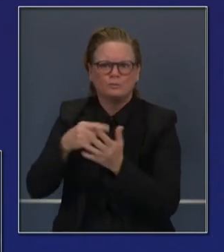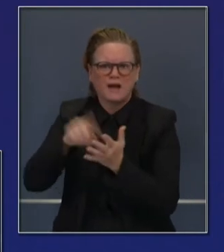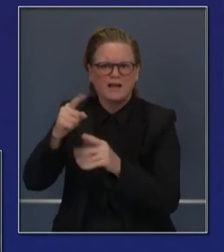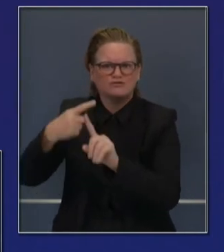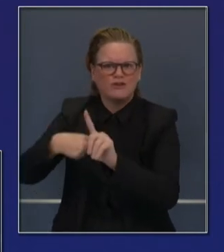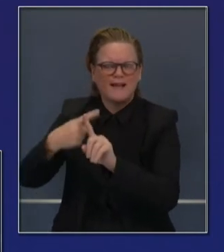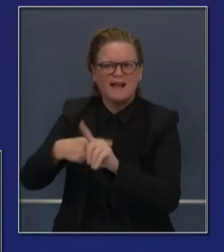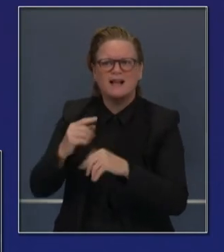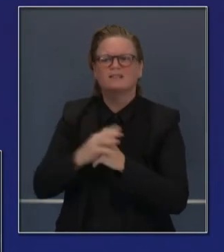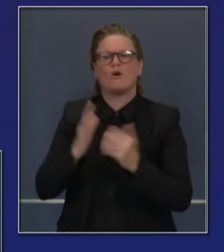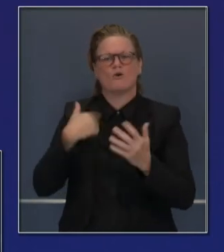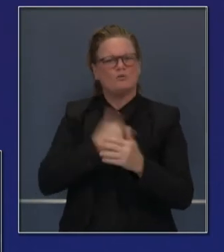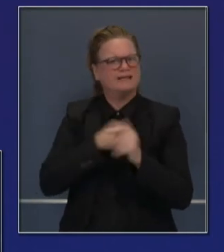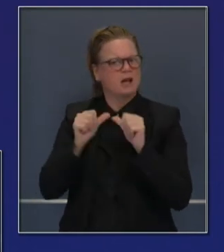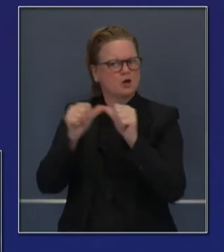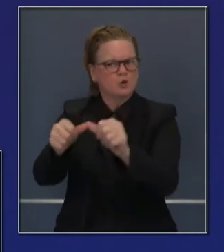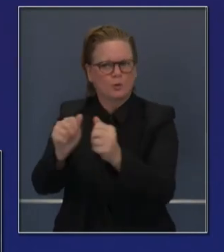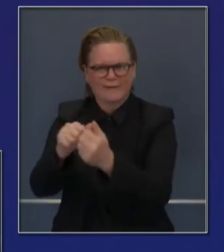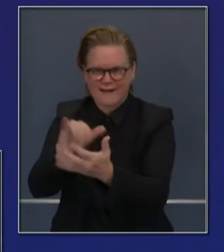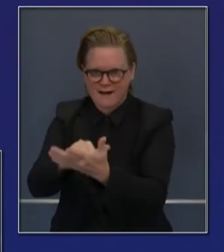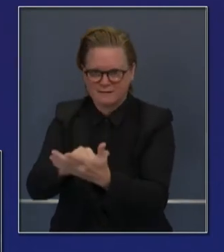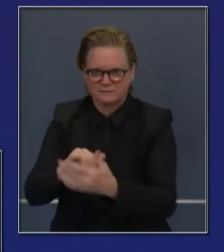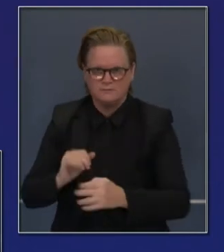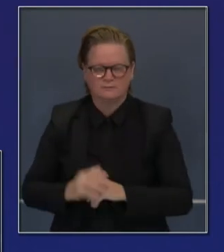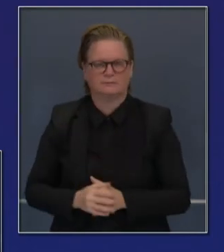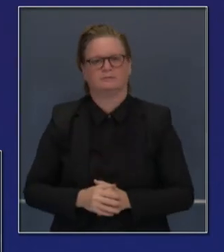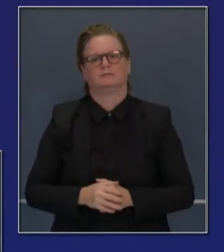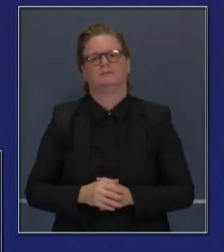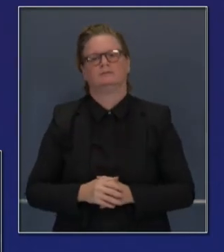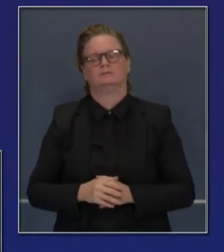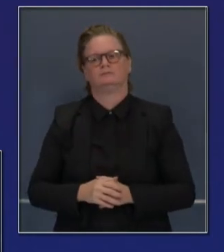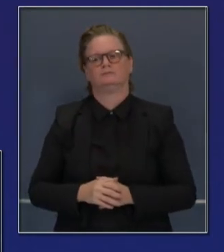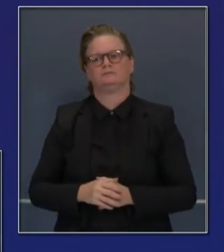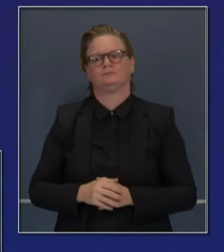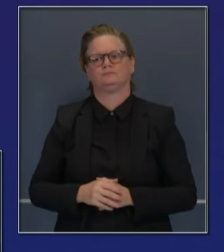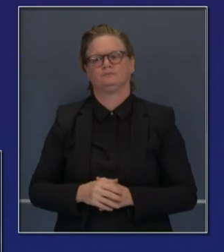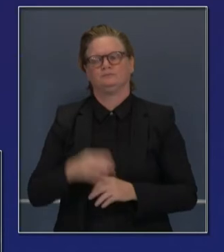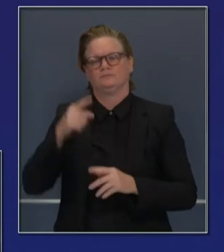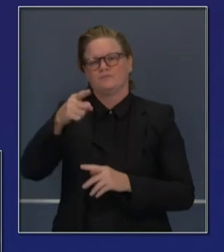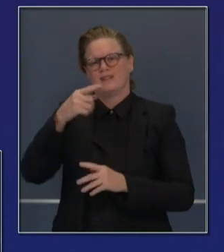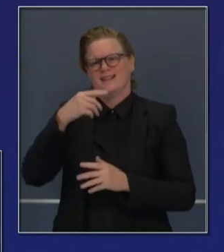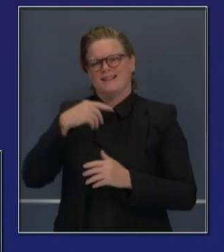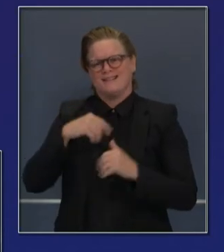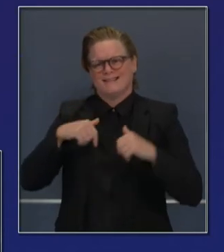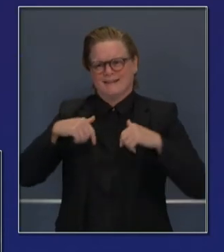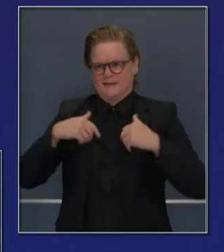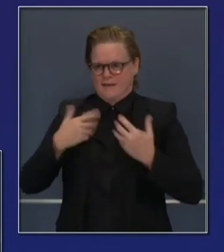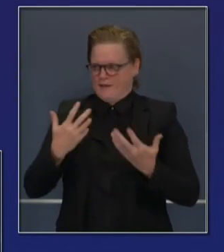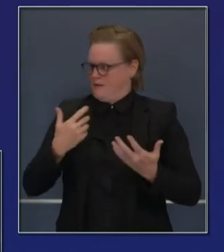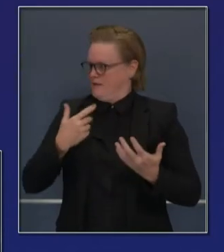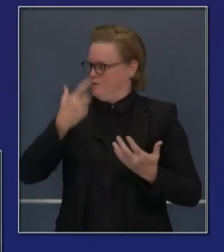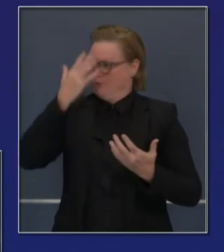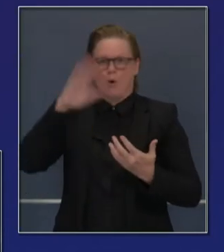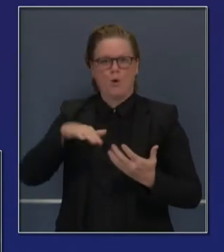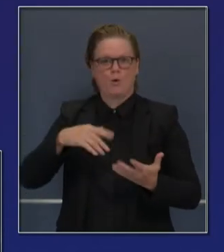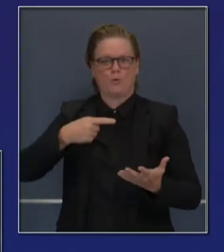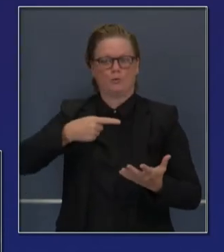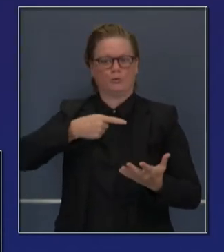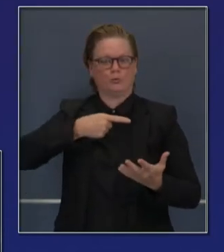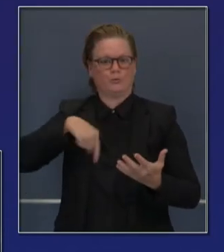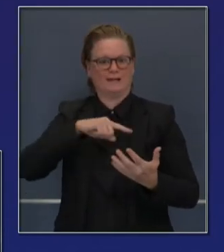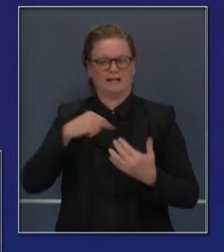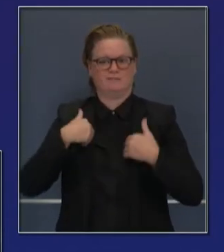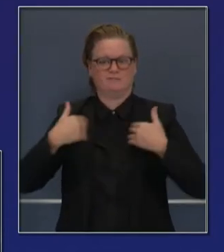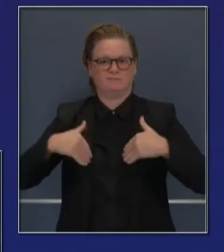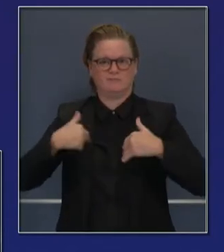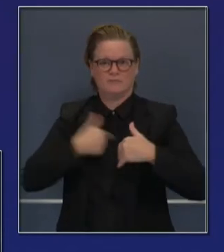just a moment ago, let me just conclude in terms of this topic, that we can't do this alone. Even though we are the fifth largest economy in the